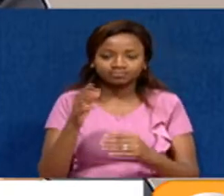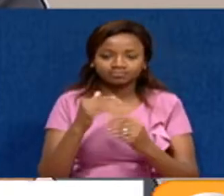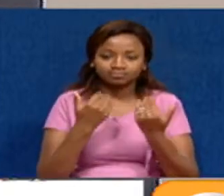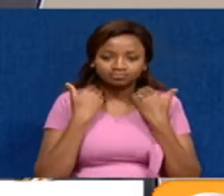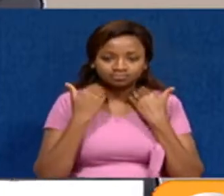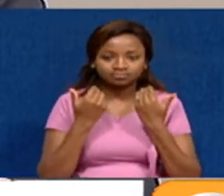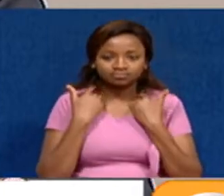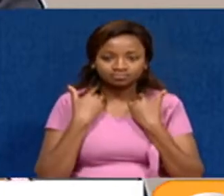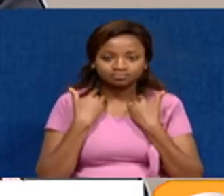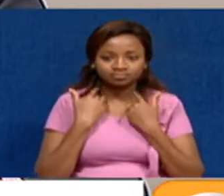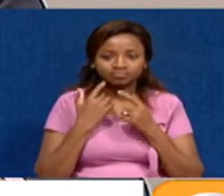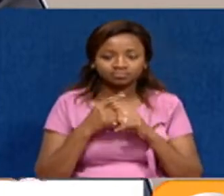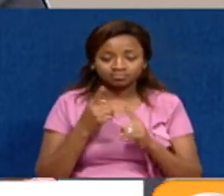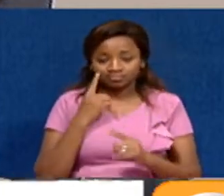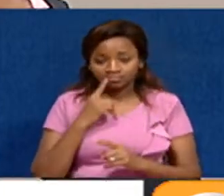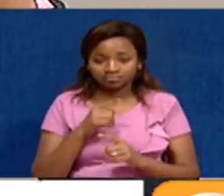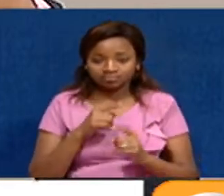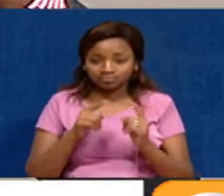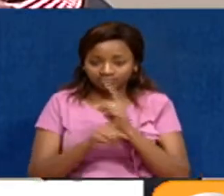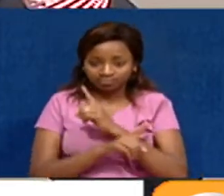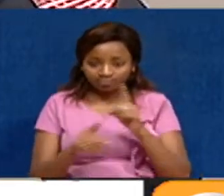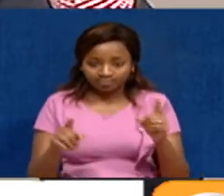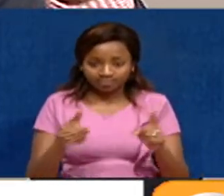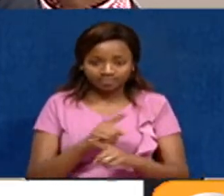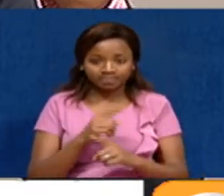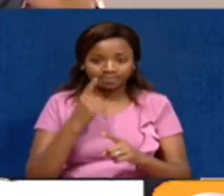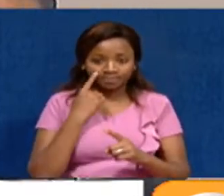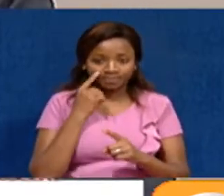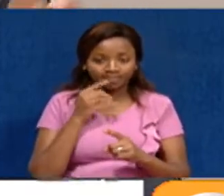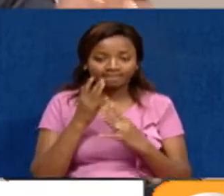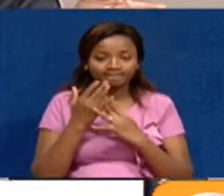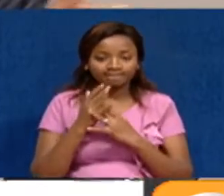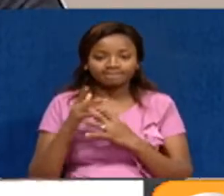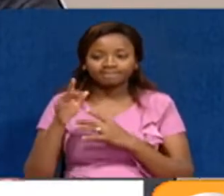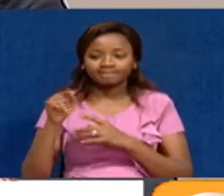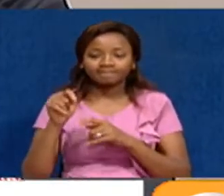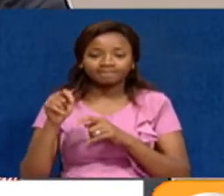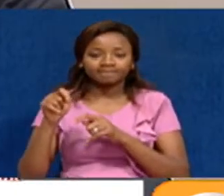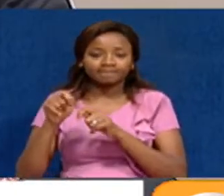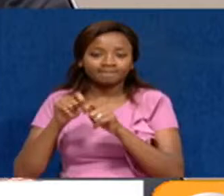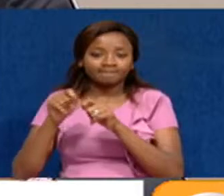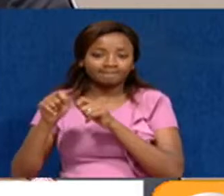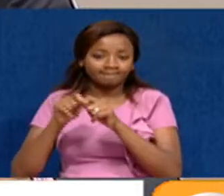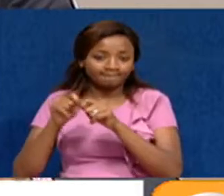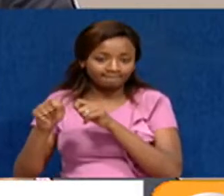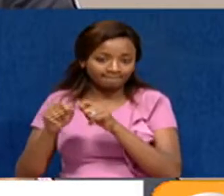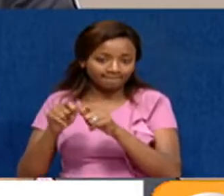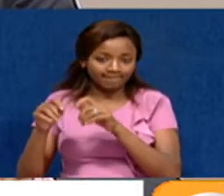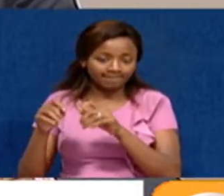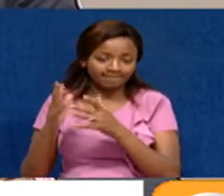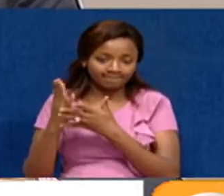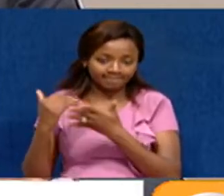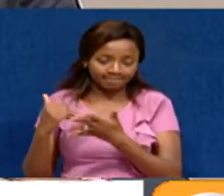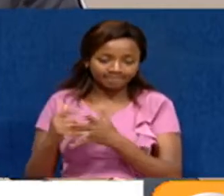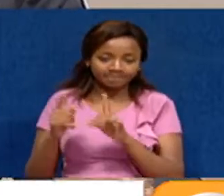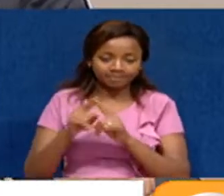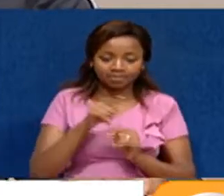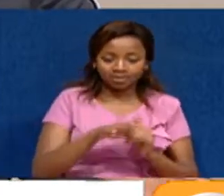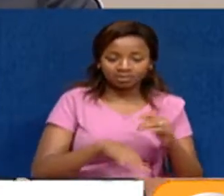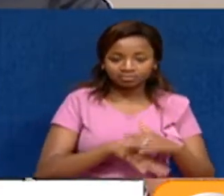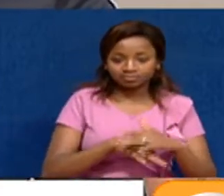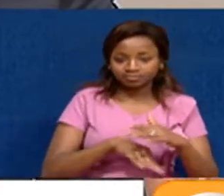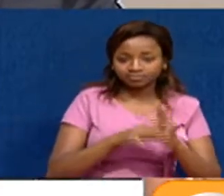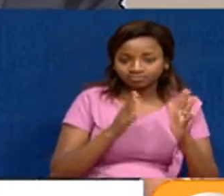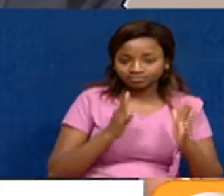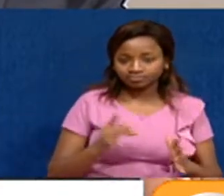lot more. And all this boils down is between the administration and the footballers who are really affected, because the biggest